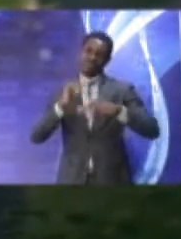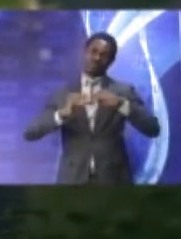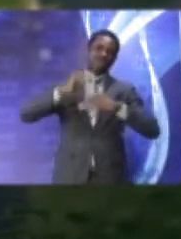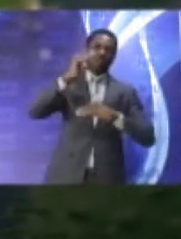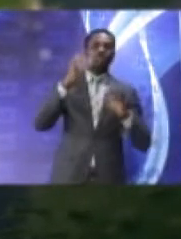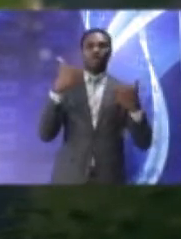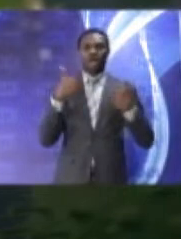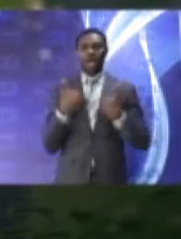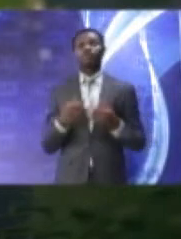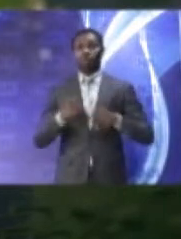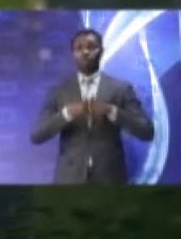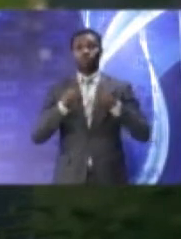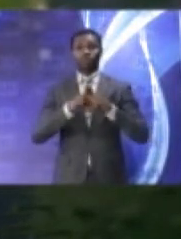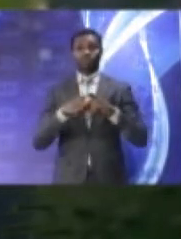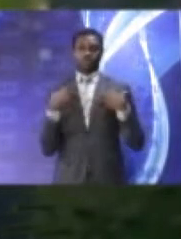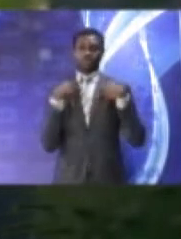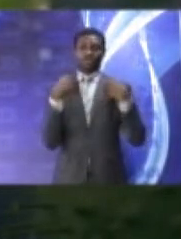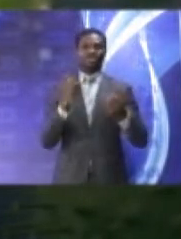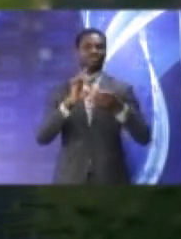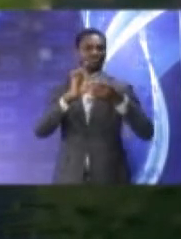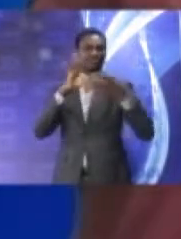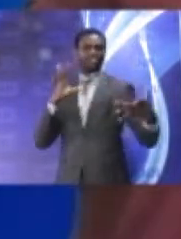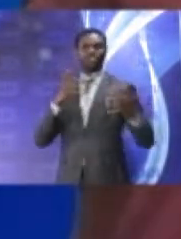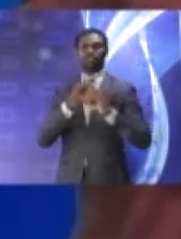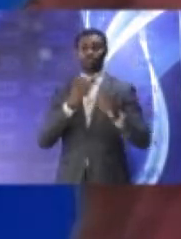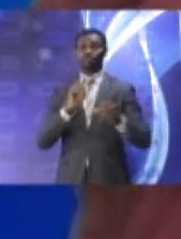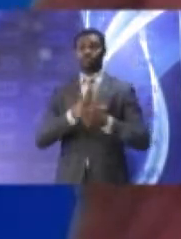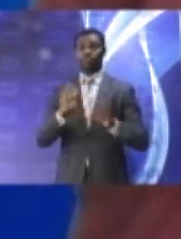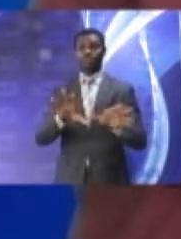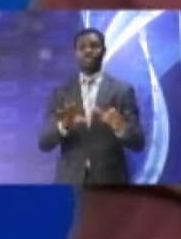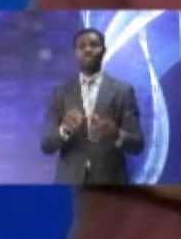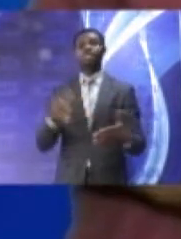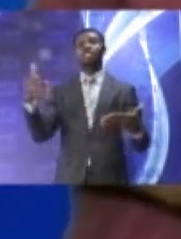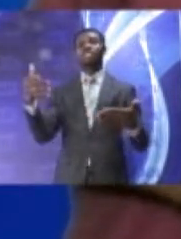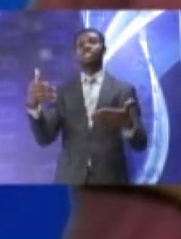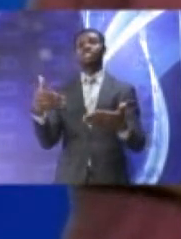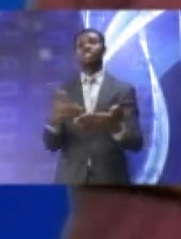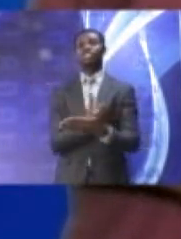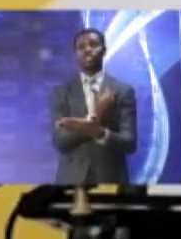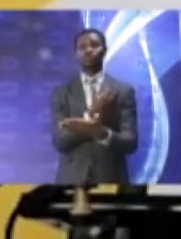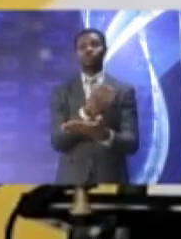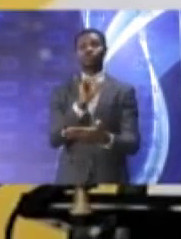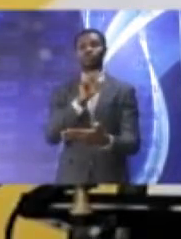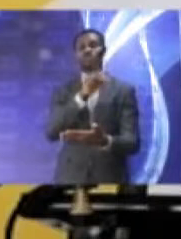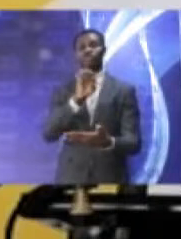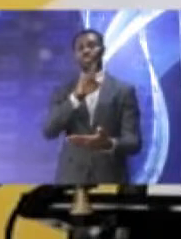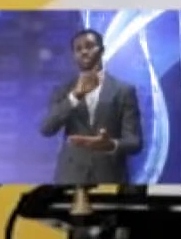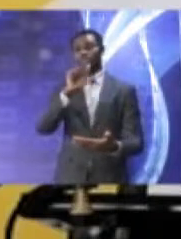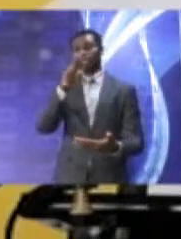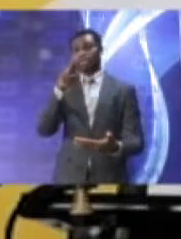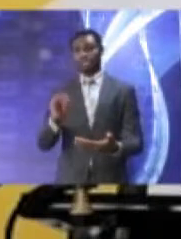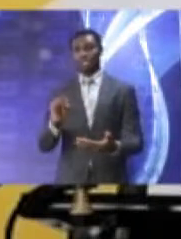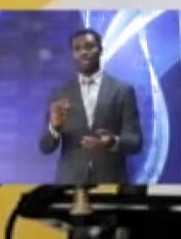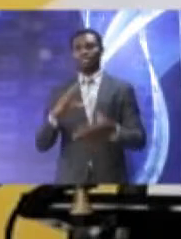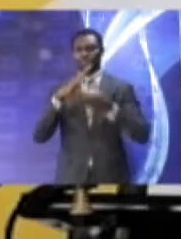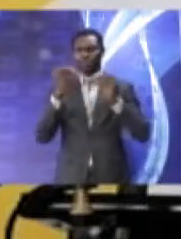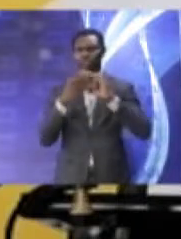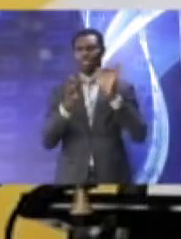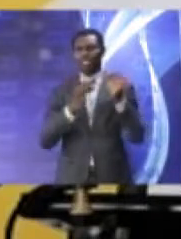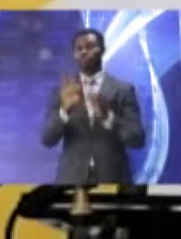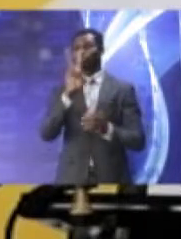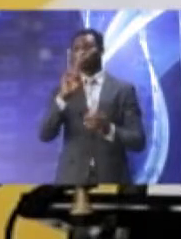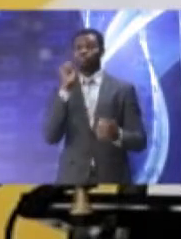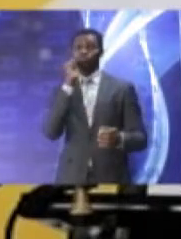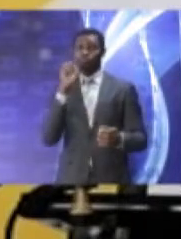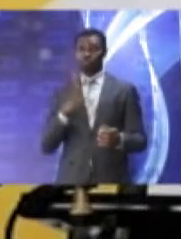4,263,462 people have recovered from the virus. New Zealand's Director General of Health, Ashley Bloomfield, says 2 women who